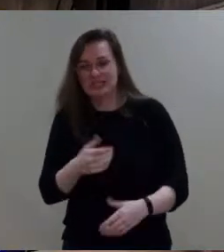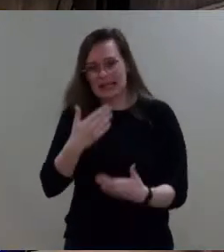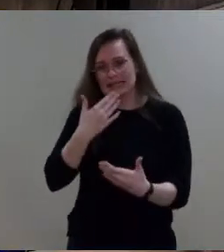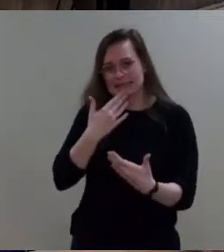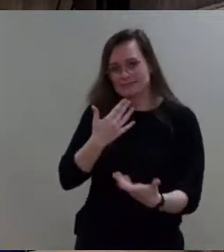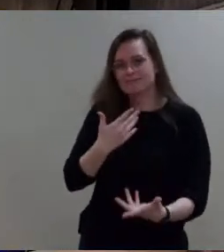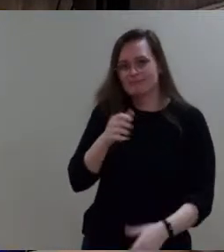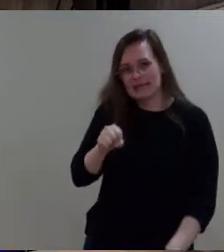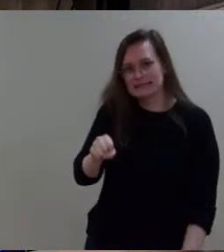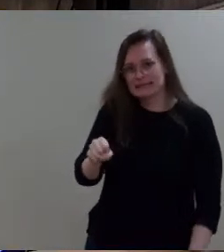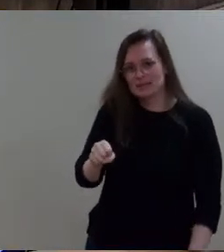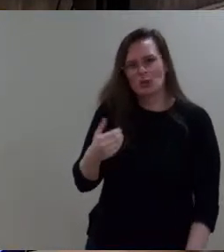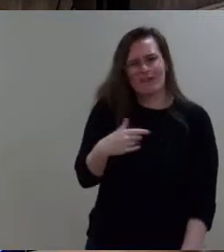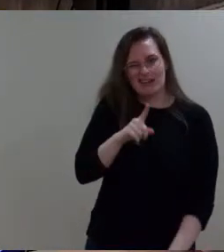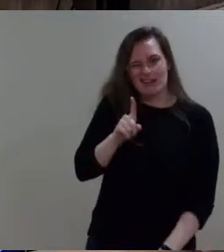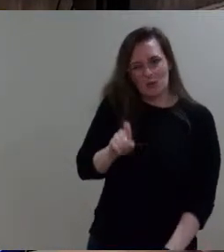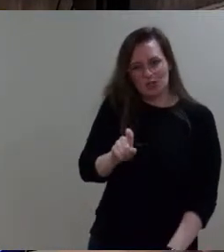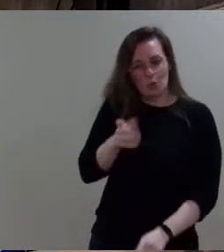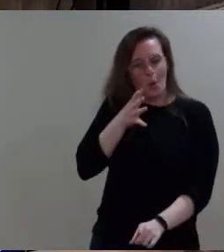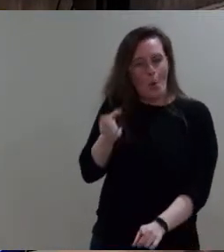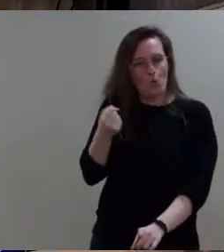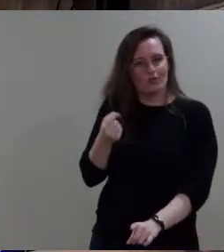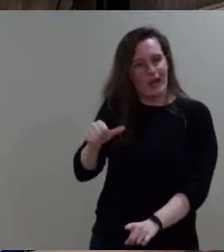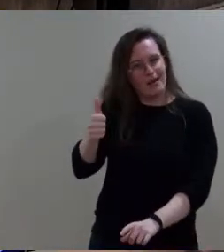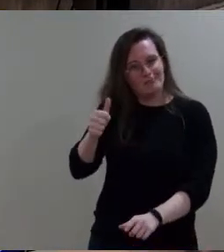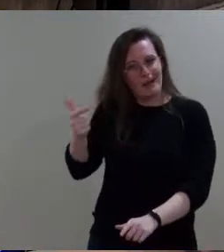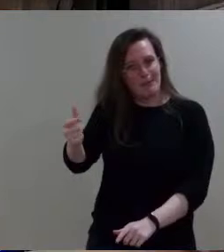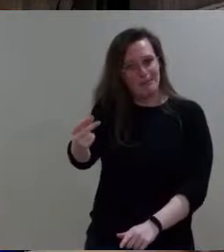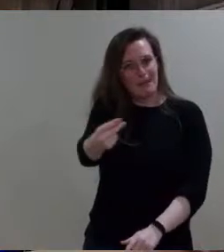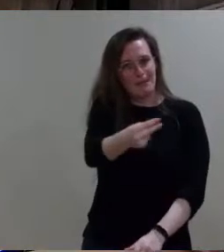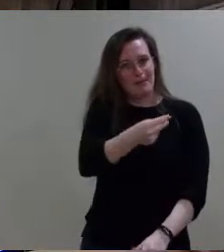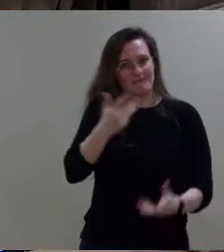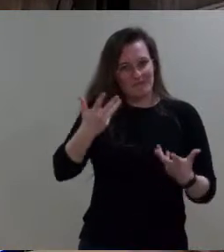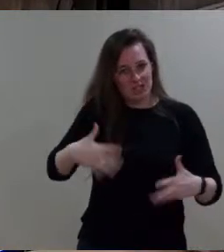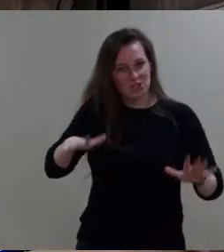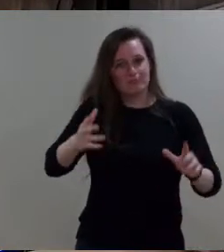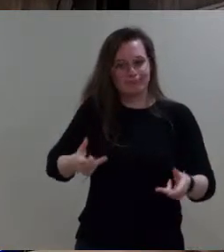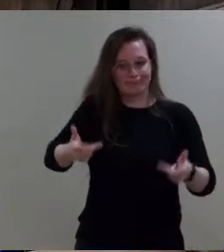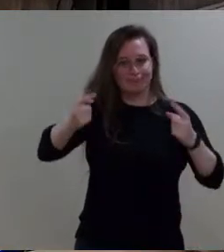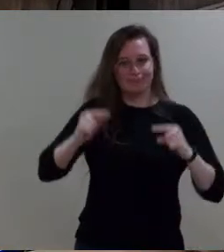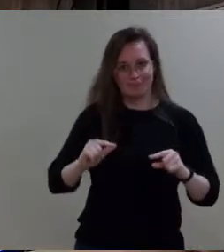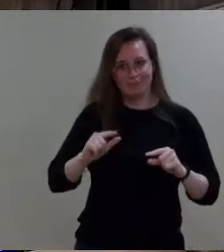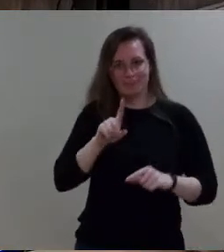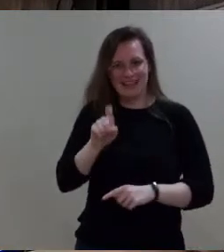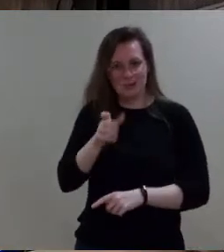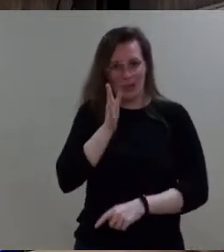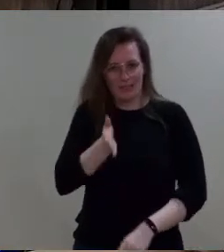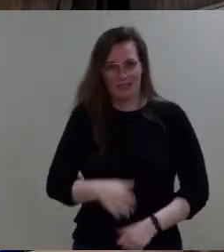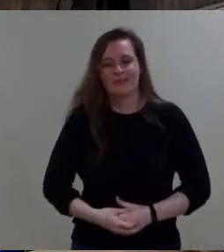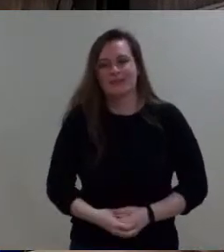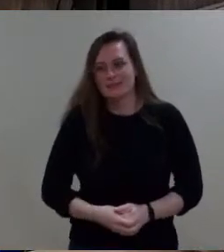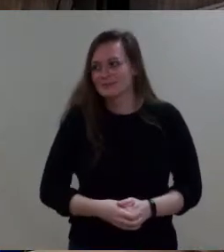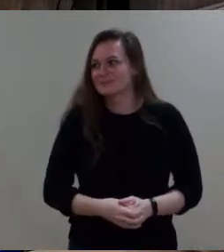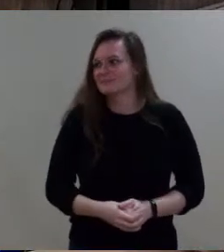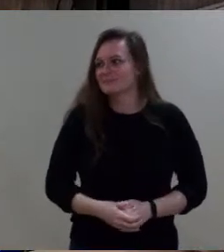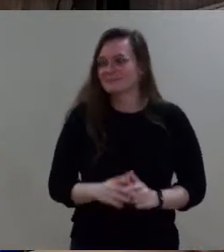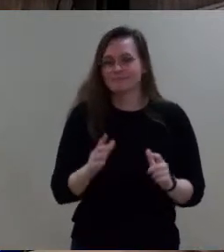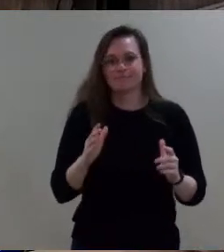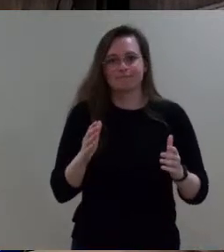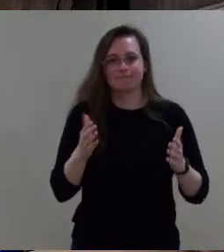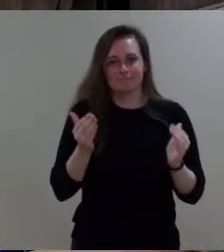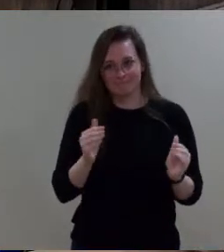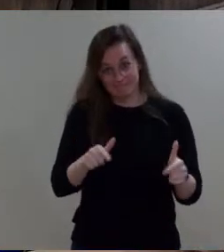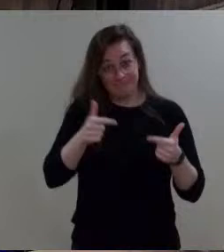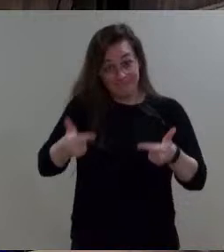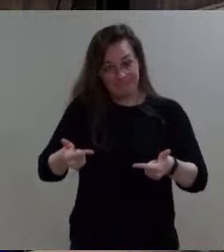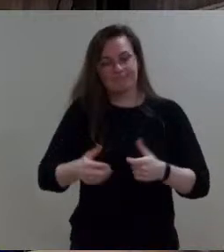sure other people do around the horseshoe, so I'll wait till they're done. Counselor Zabia. Thank you. Thanks, Theo. I have a question, and I'm not